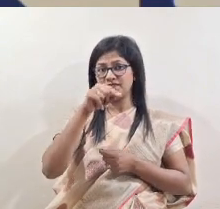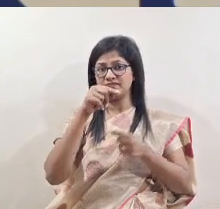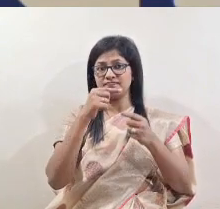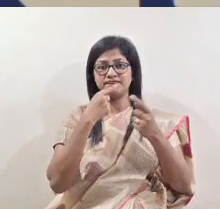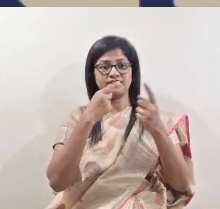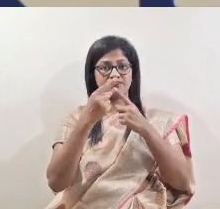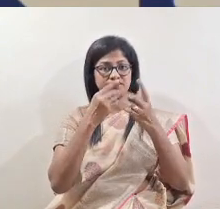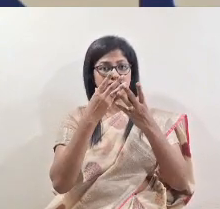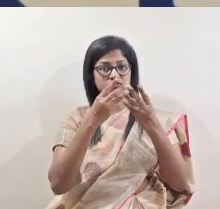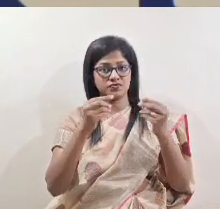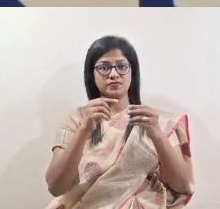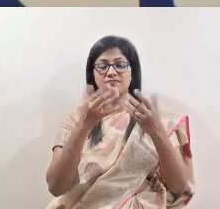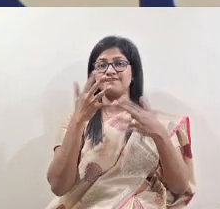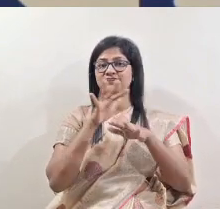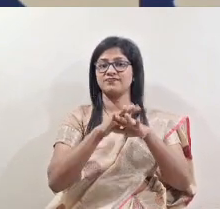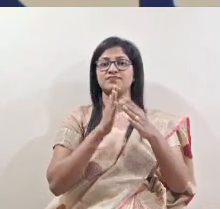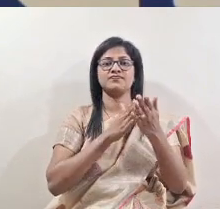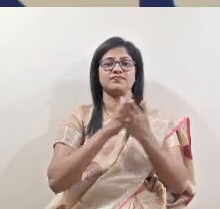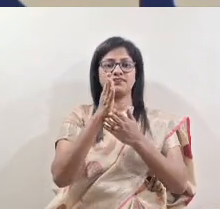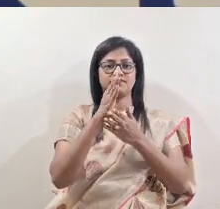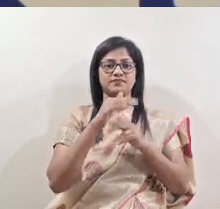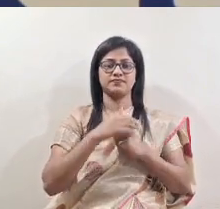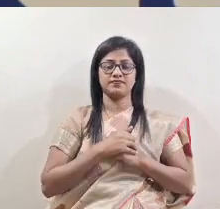the situation in a very inclusive way.